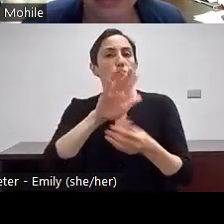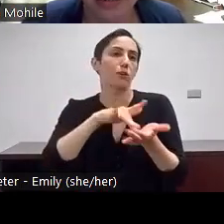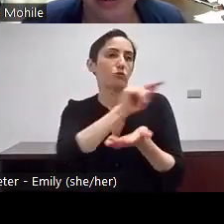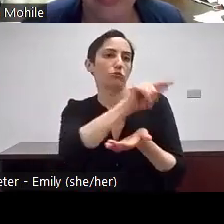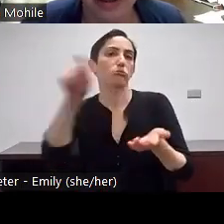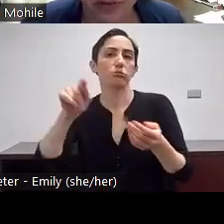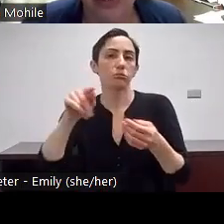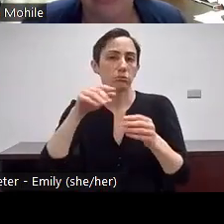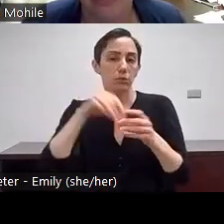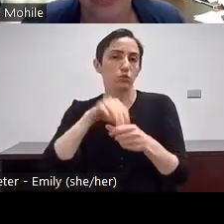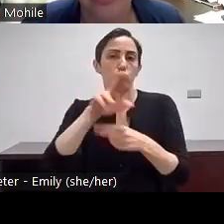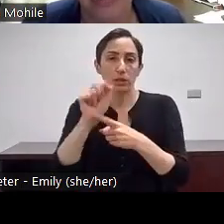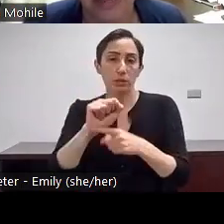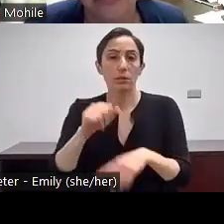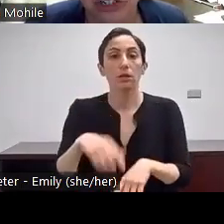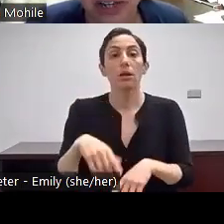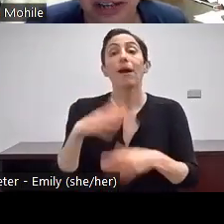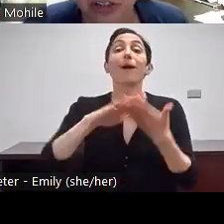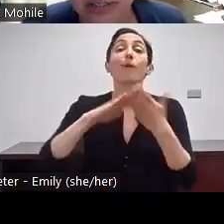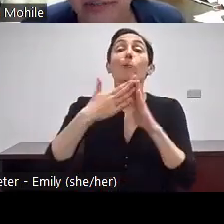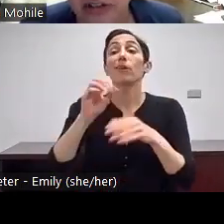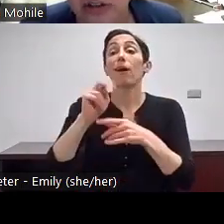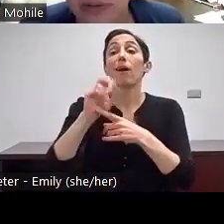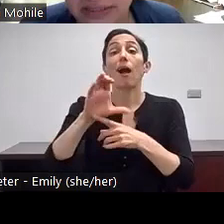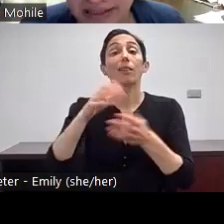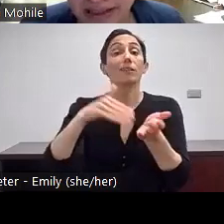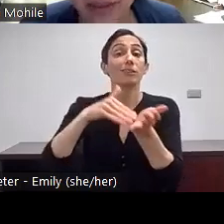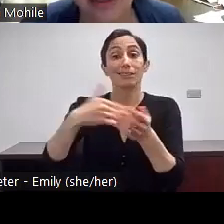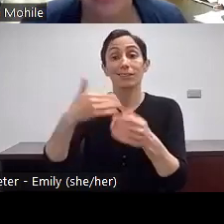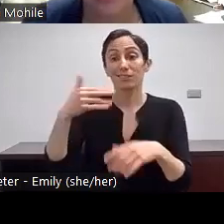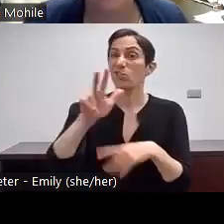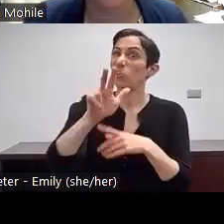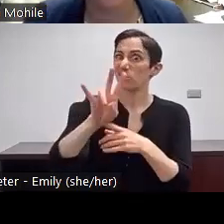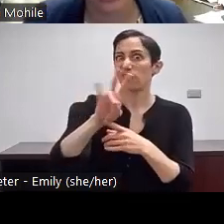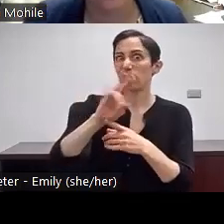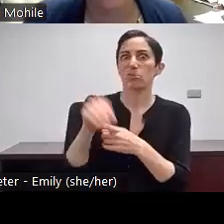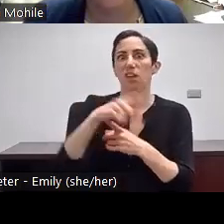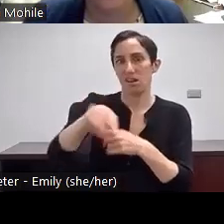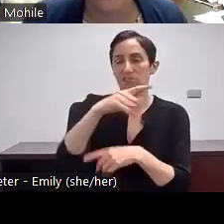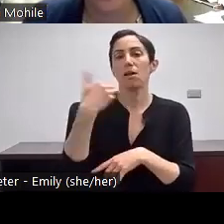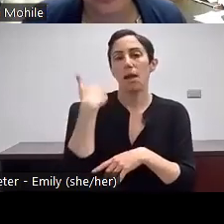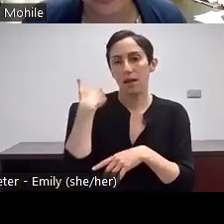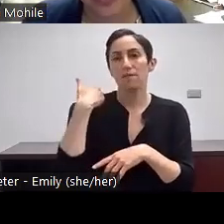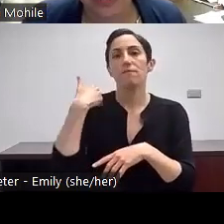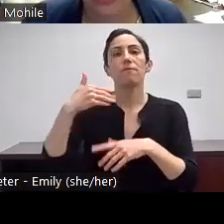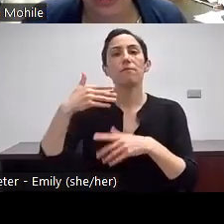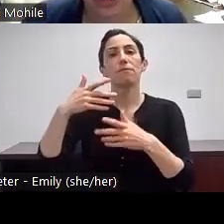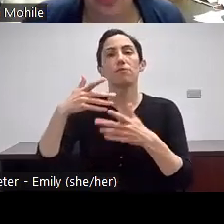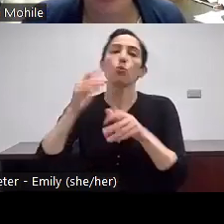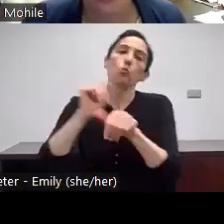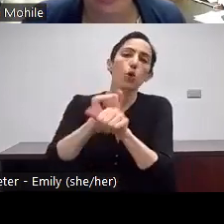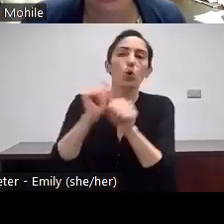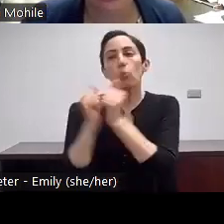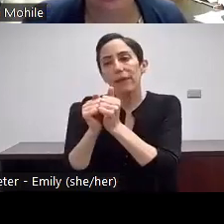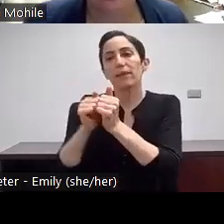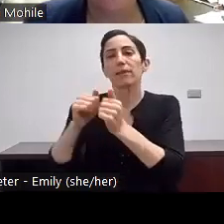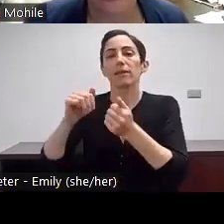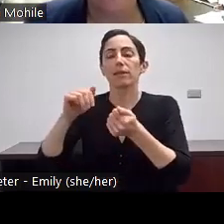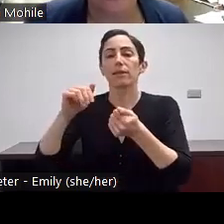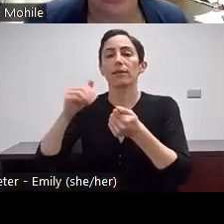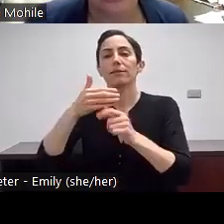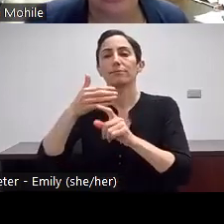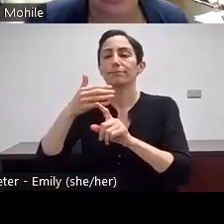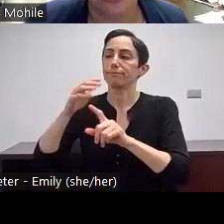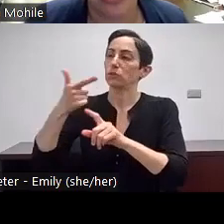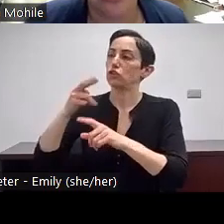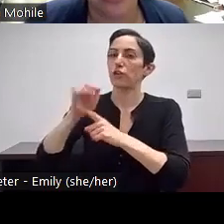37% of community oncologists have geriatrics available to them in their clinic. And so it's actually a low percentage of